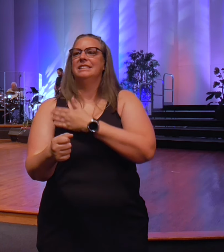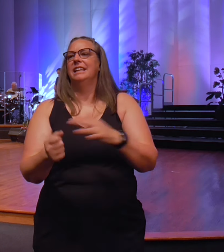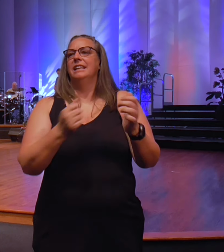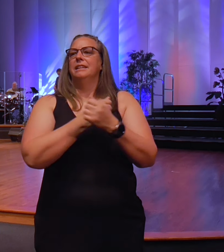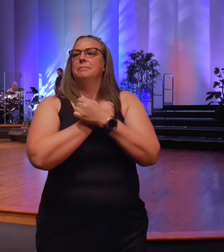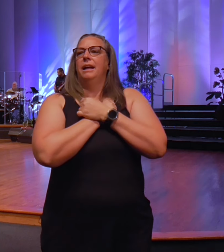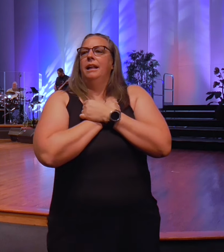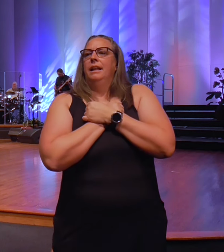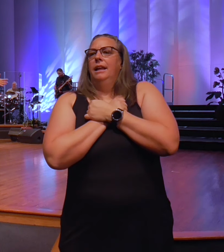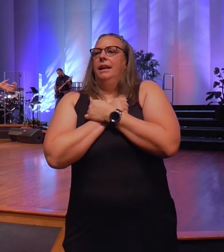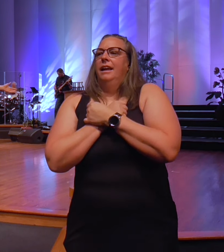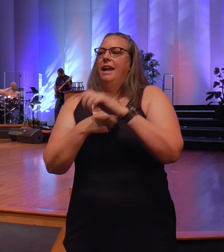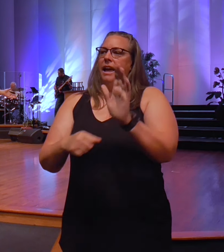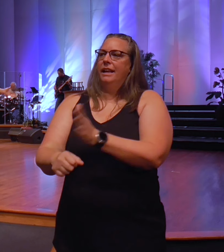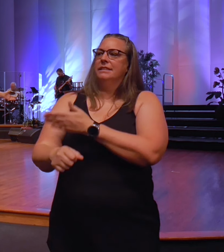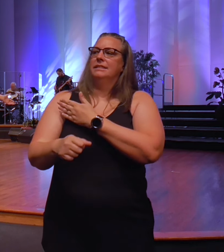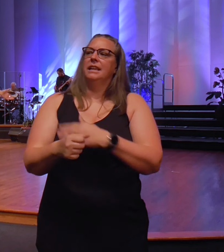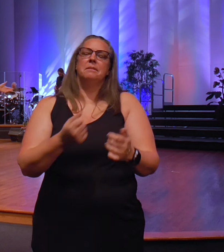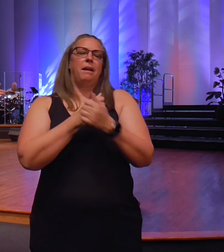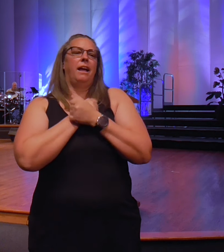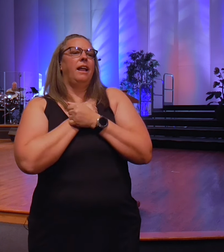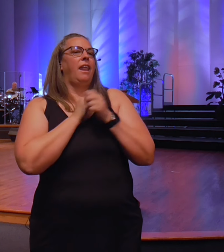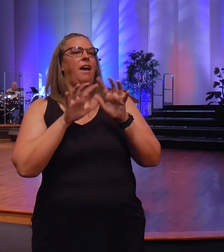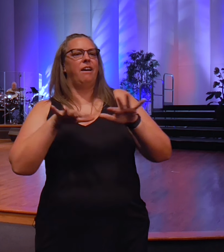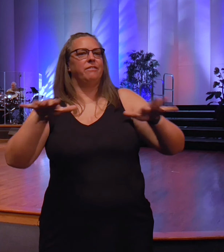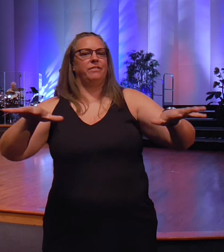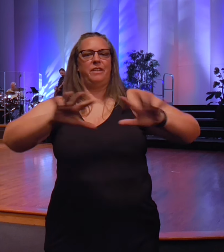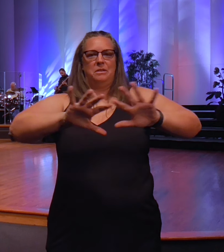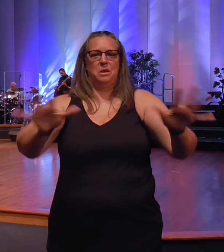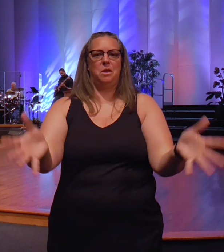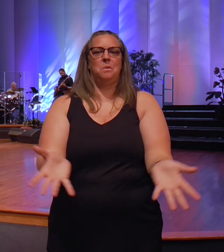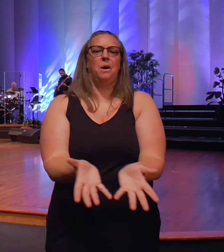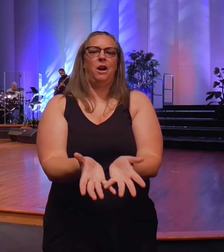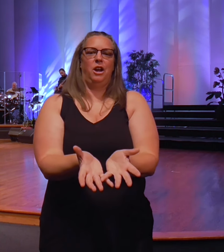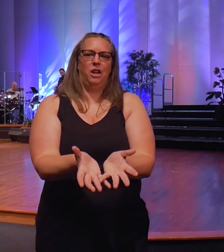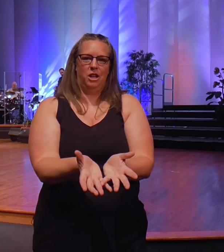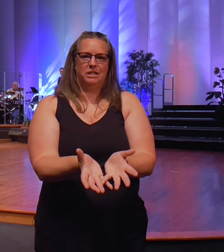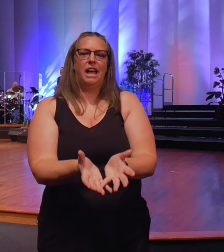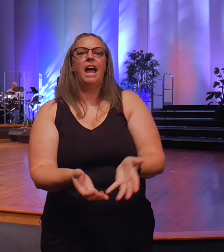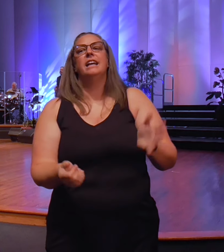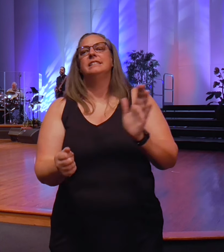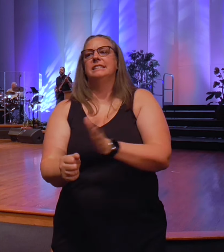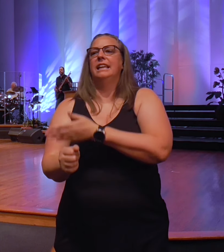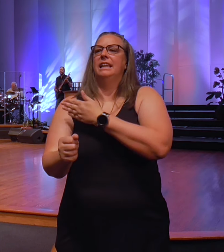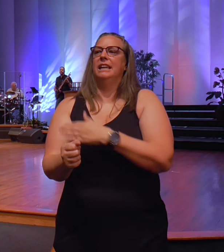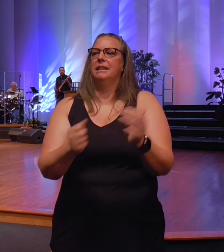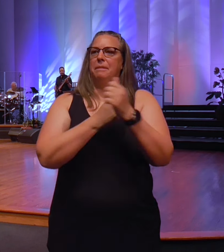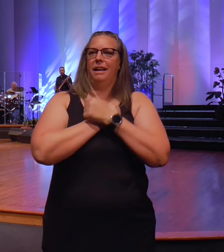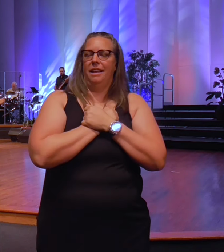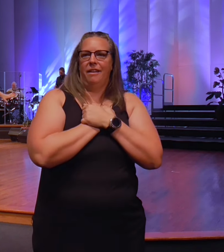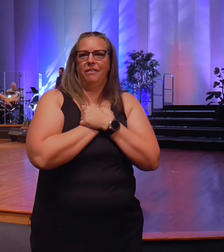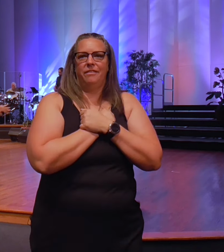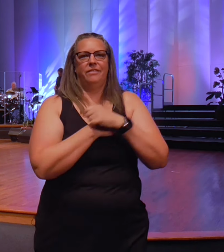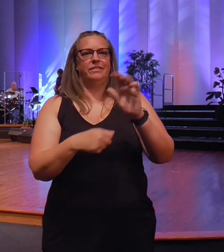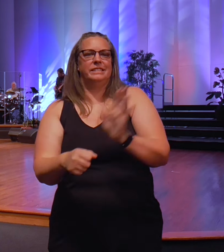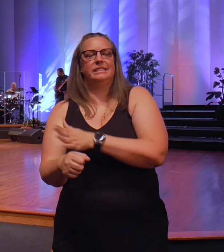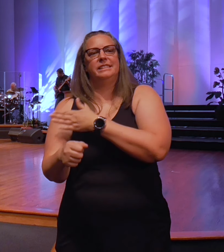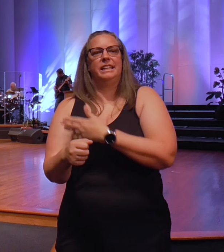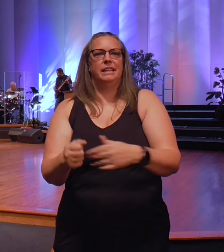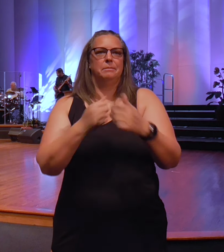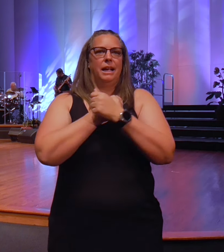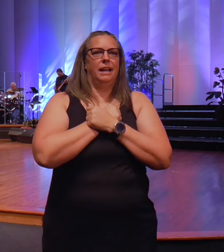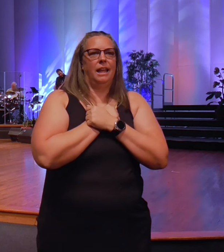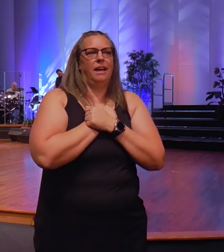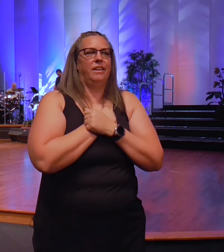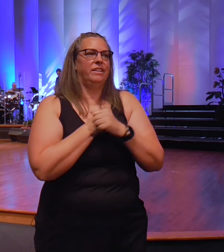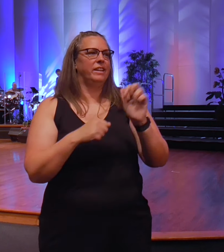my love. I sing my love into the world. I sing my love. I